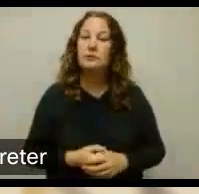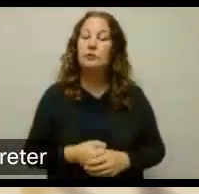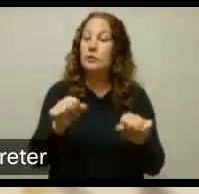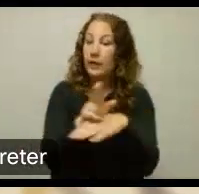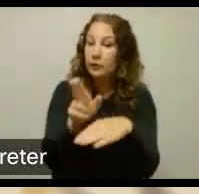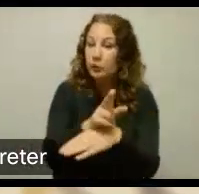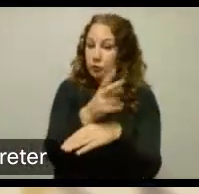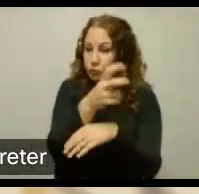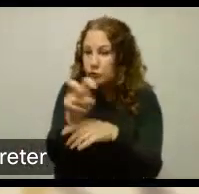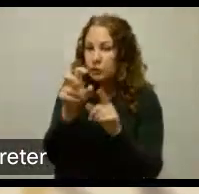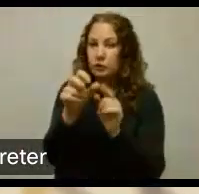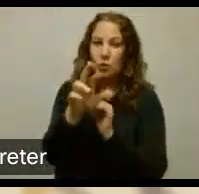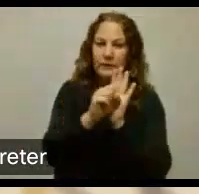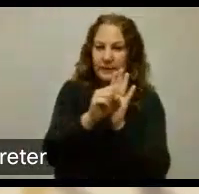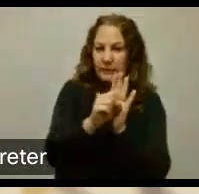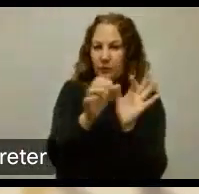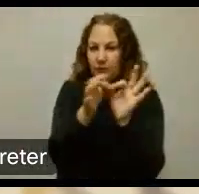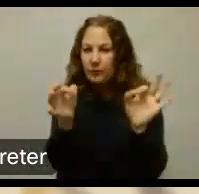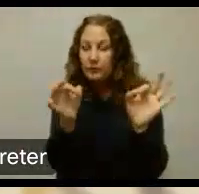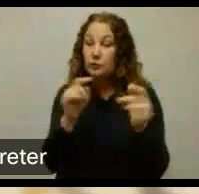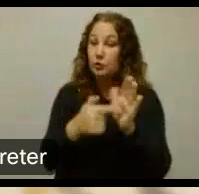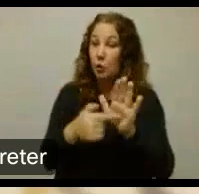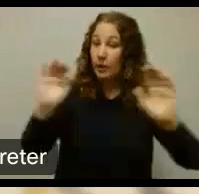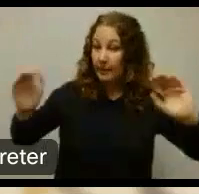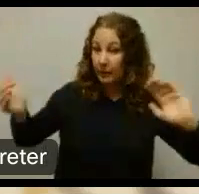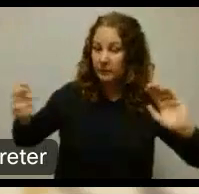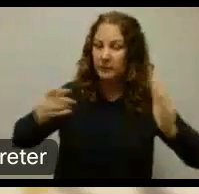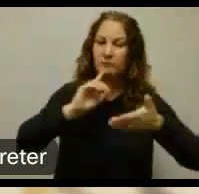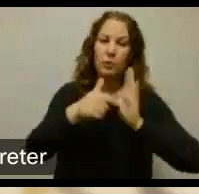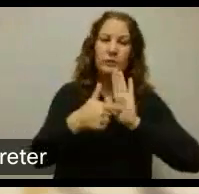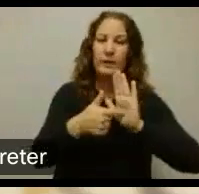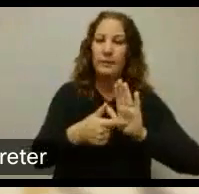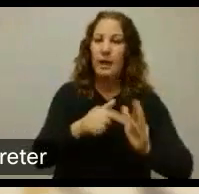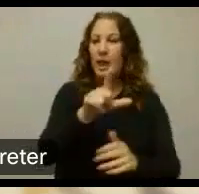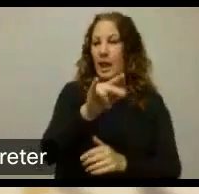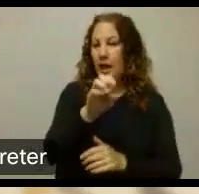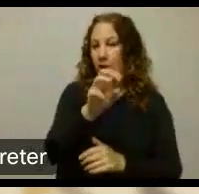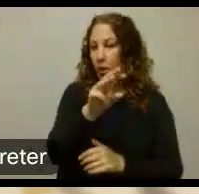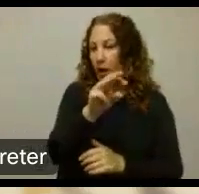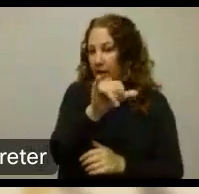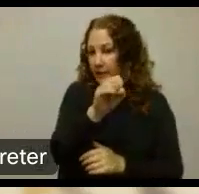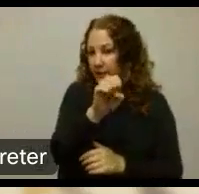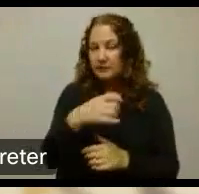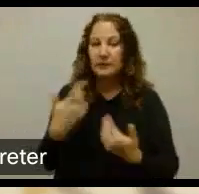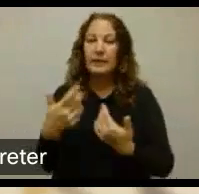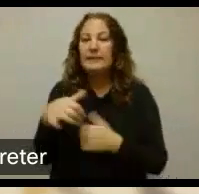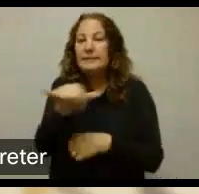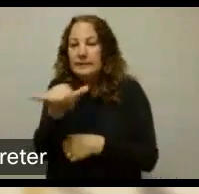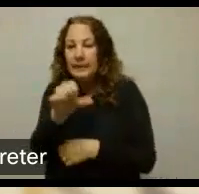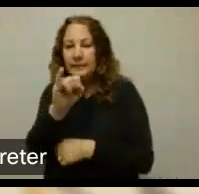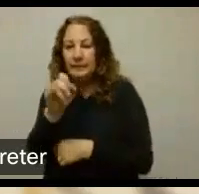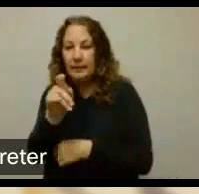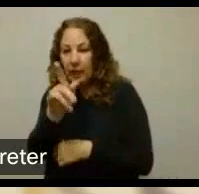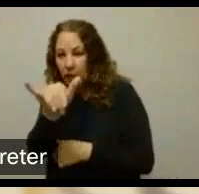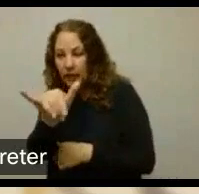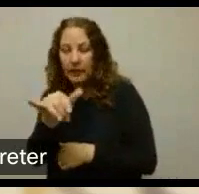use transitions or signal phrases to show comparison. Words like likewise or similarly.